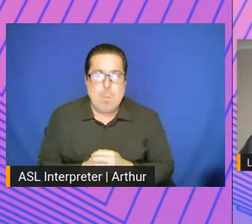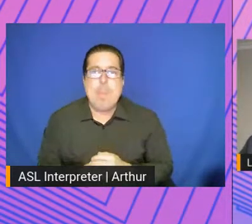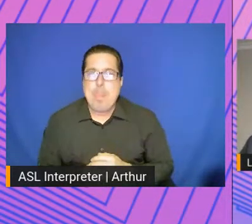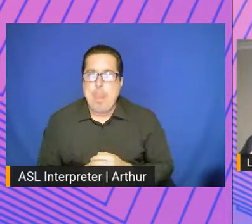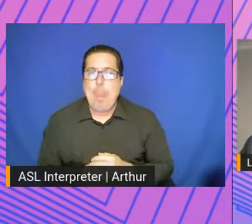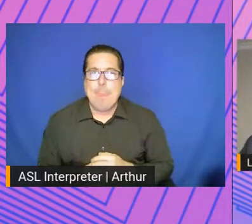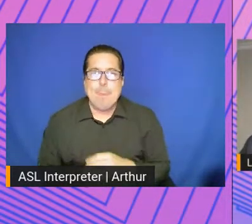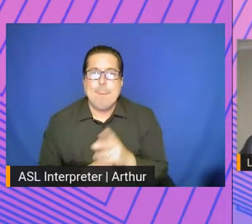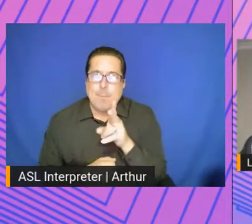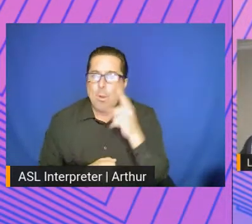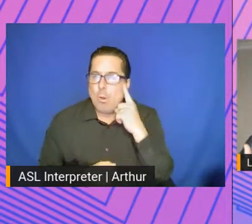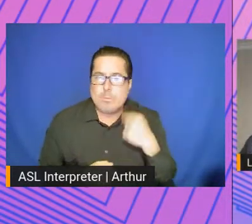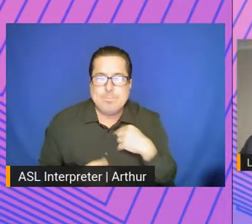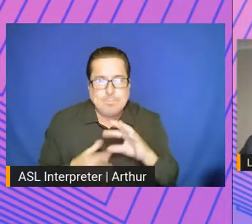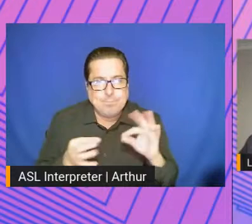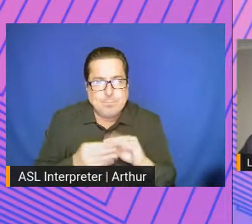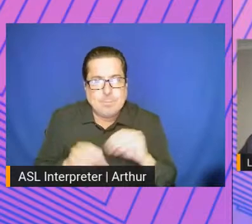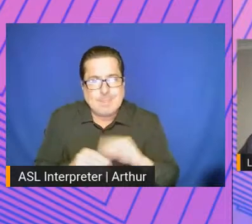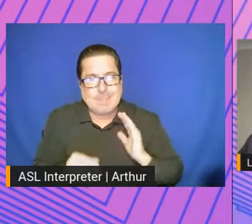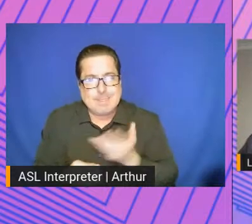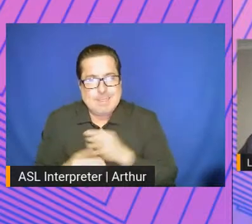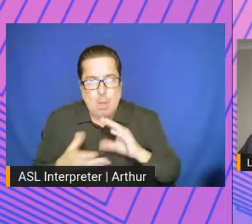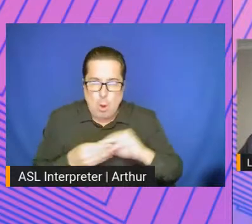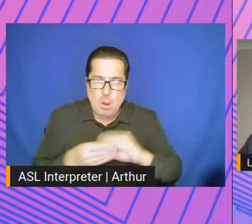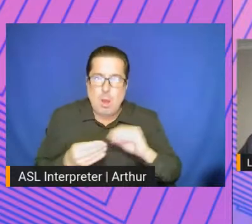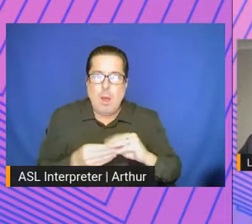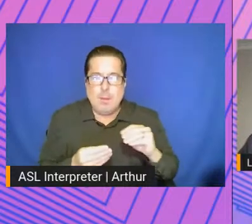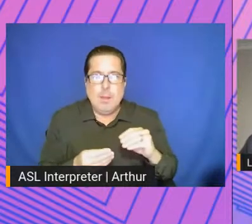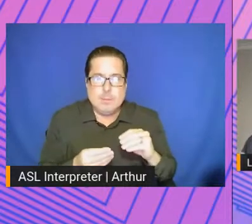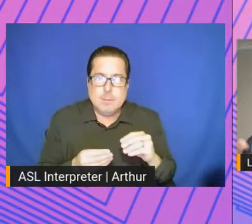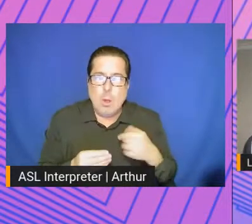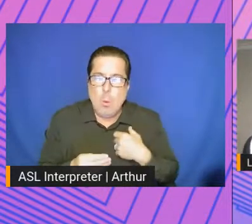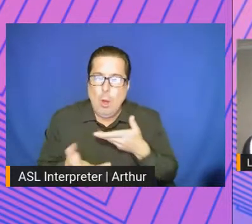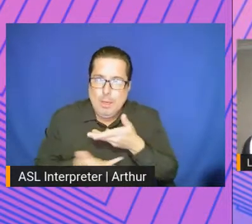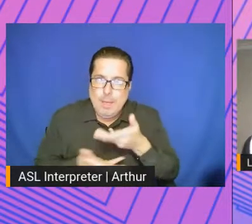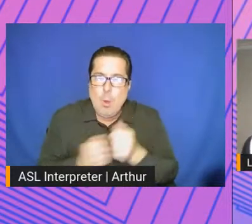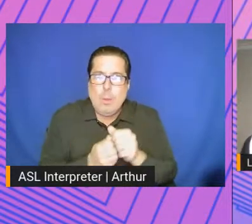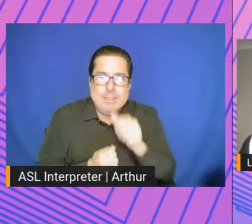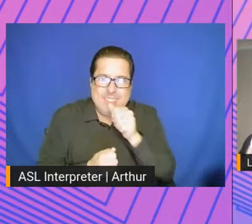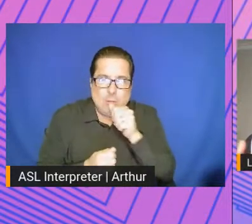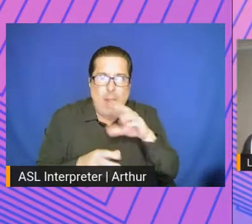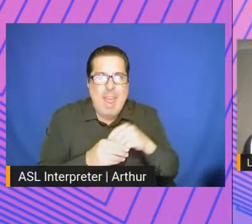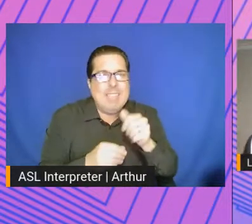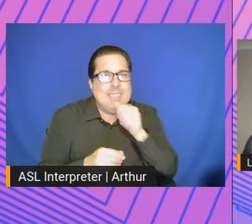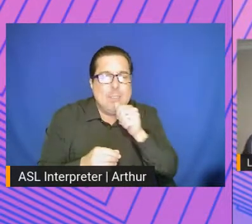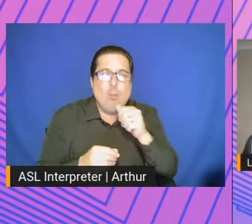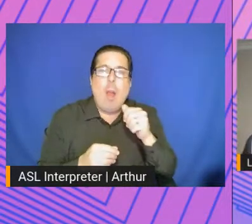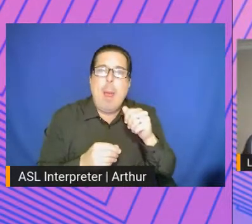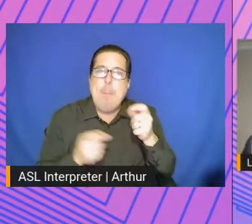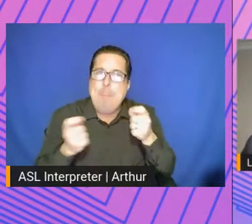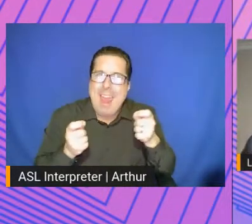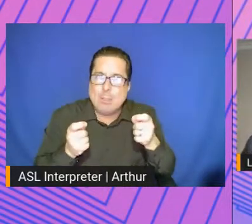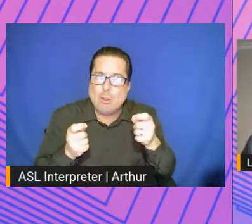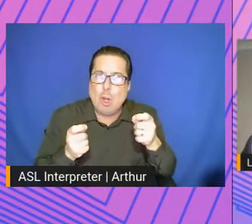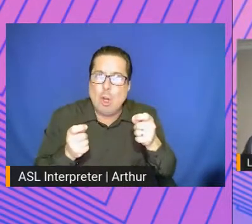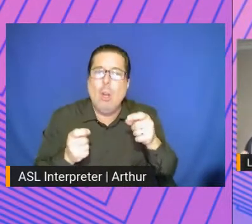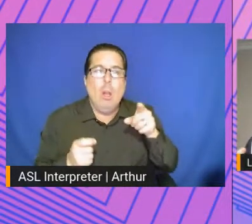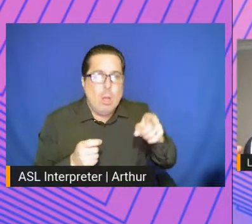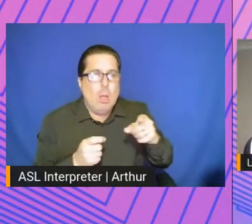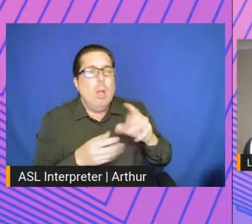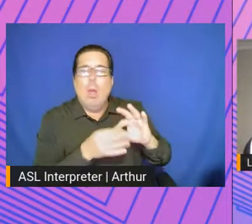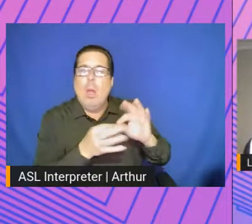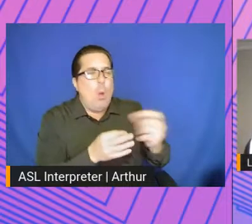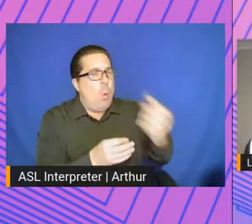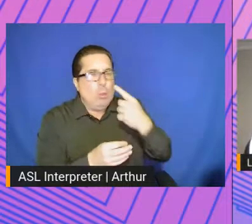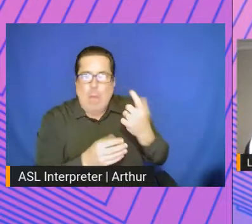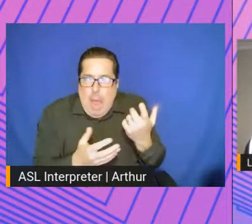heard me mention that in our context, we were actually dealing with secrets in Secrets Manager. So that brought about the question of, okay, how do we get